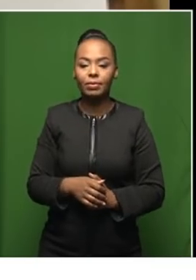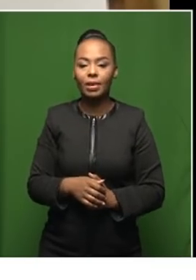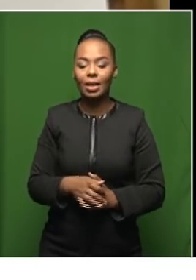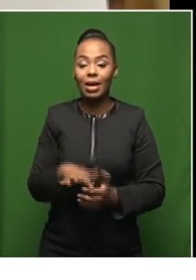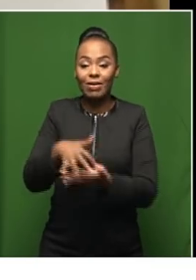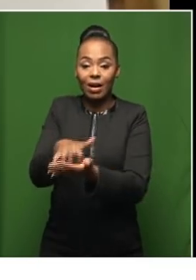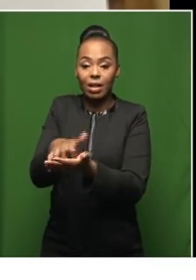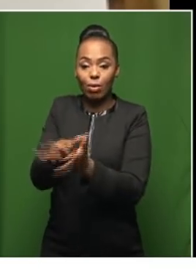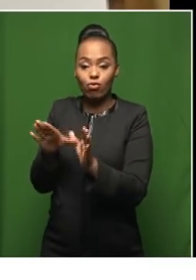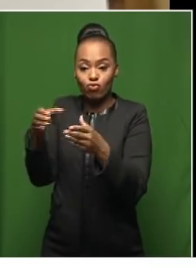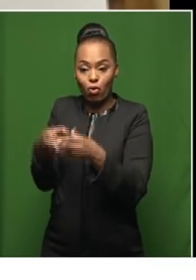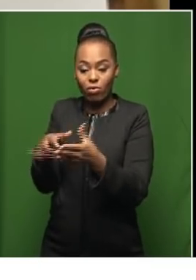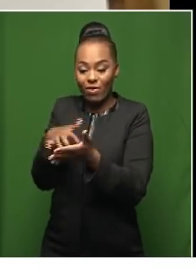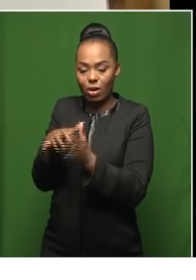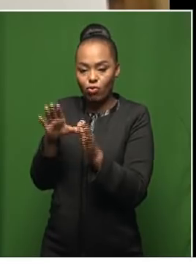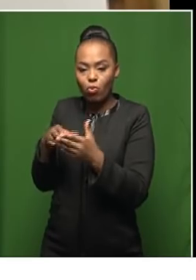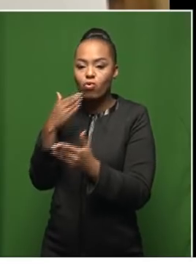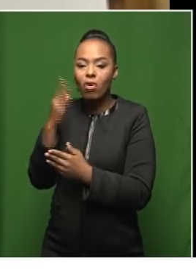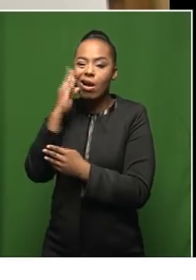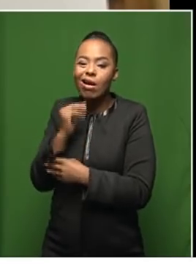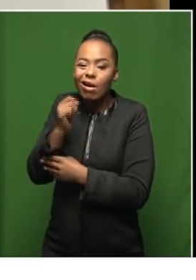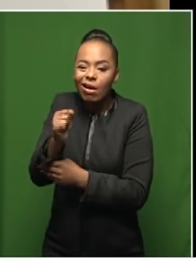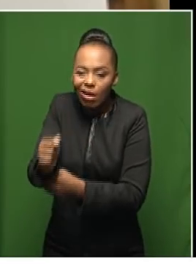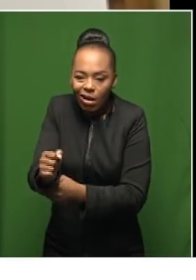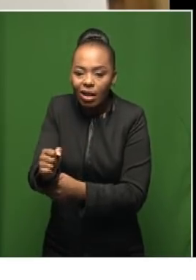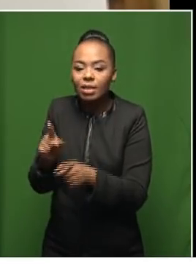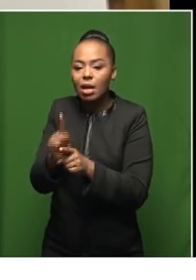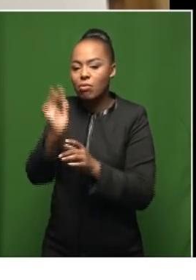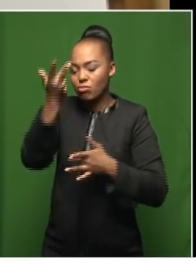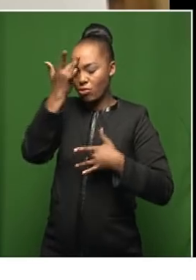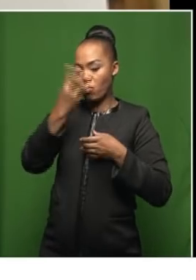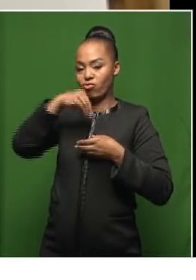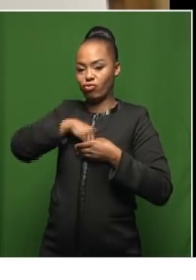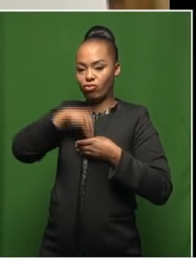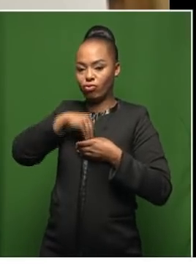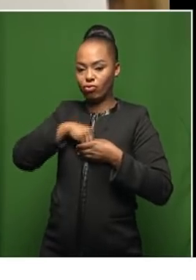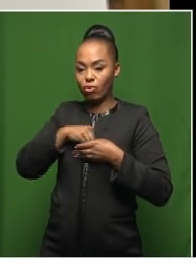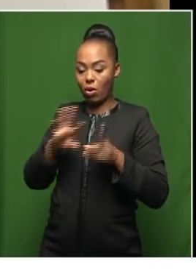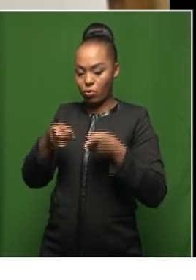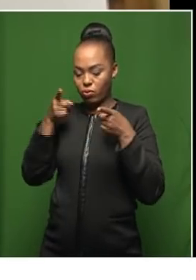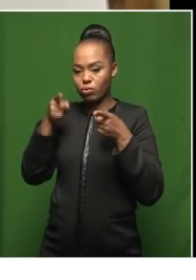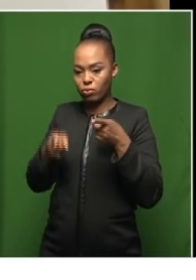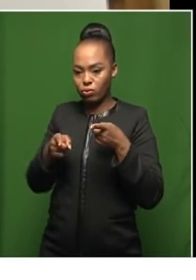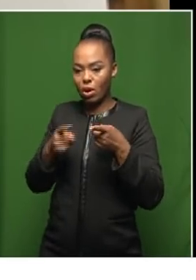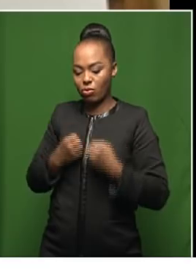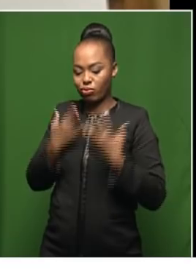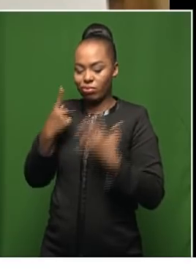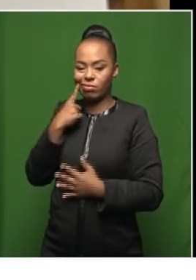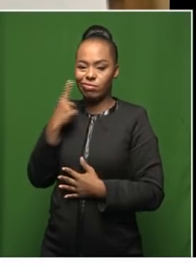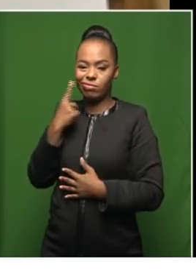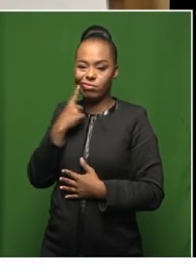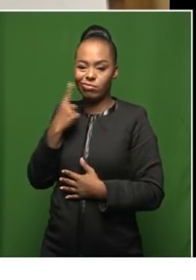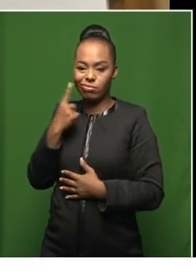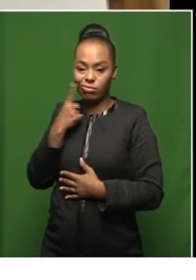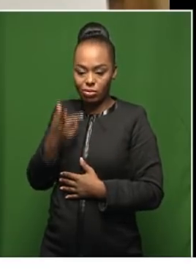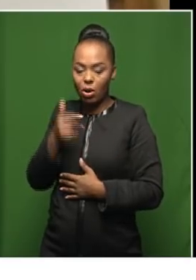vulnerable groups, those who are elderly, those who have got co-morbidities. They've got to be focused upon, because the infection tends to do